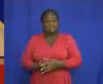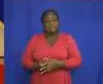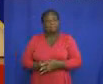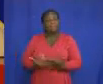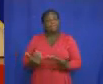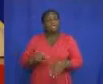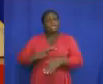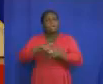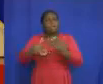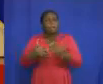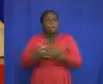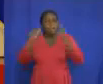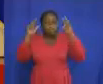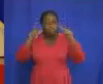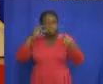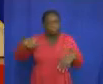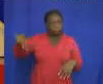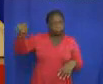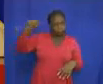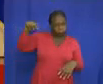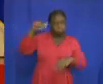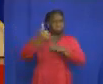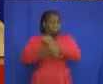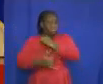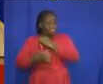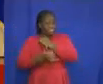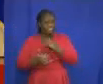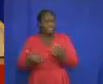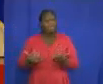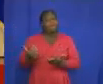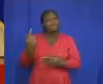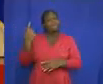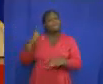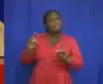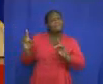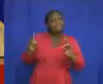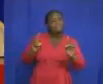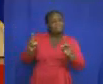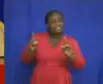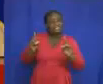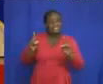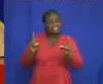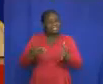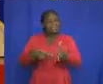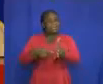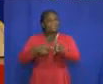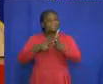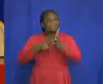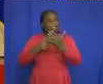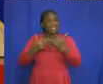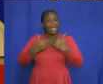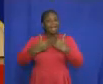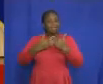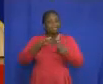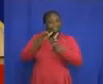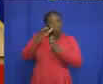and all Muslims across the country for adhering to the request to have a subdued Eid